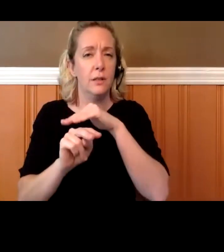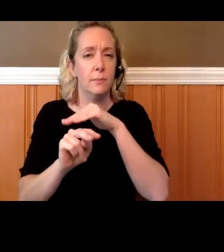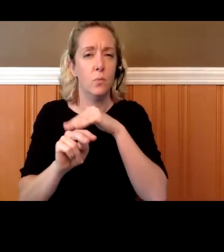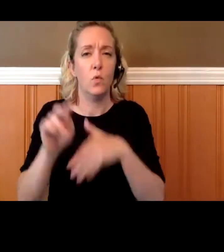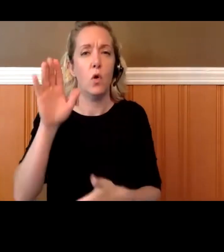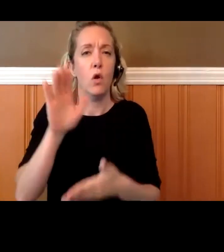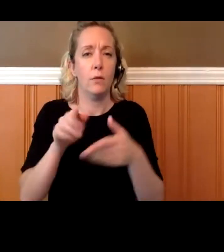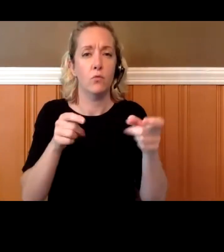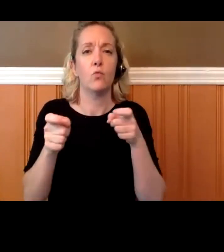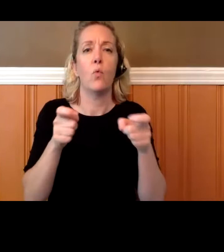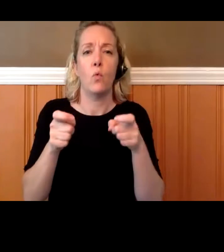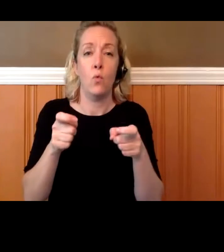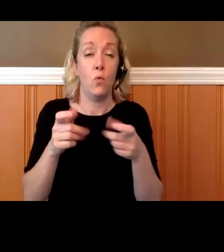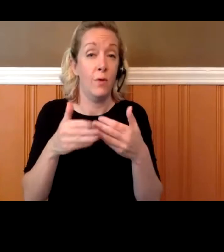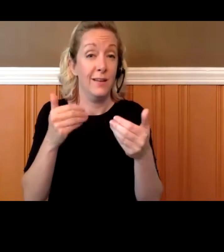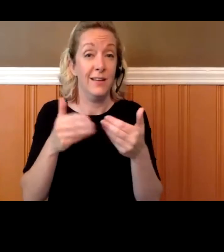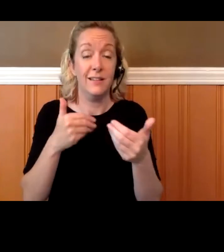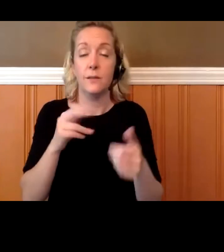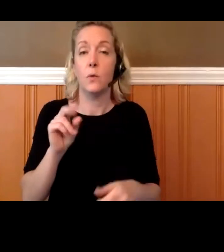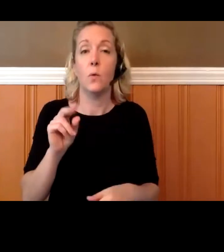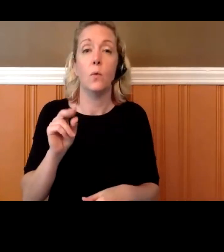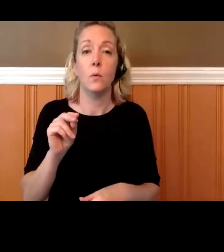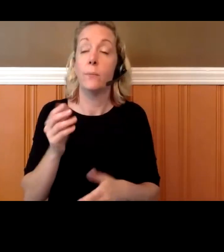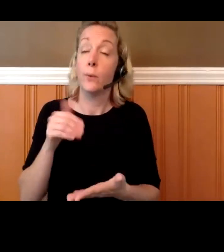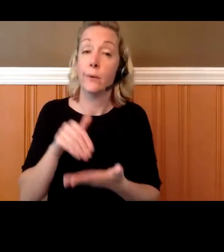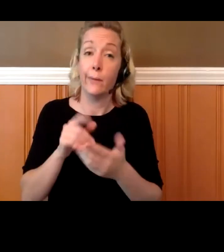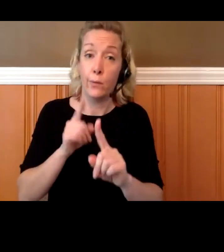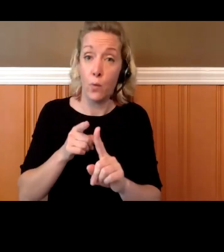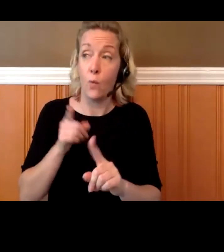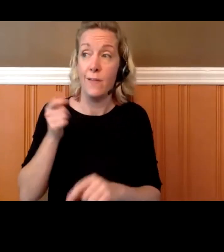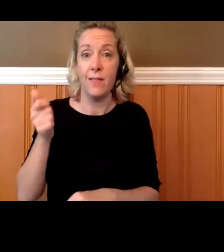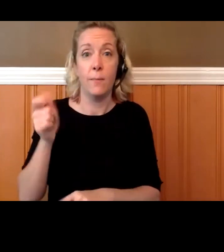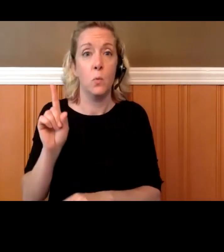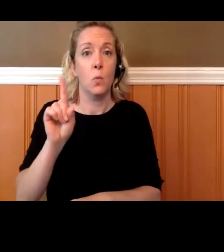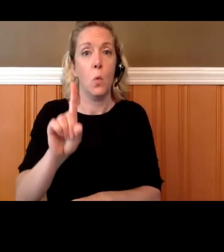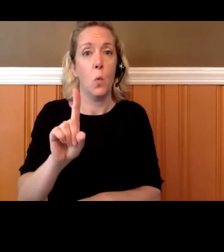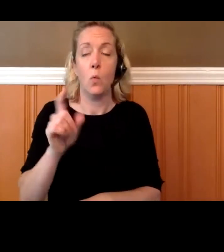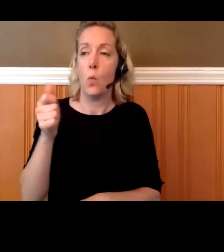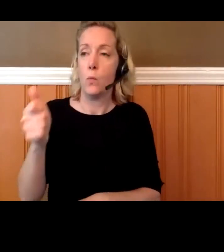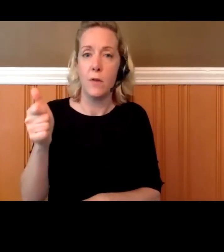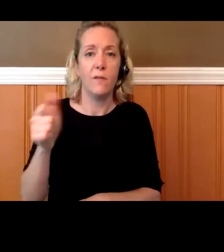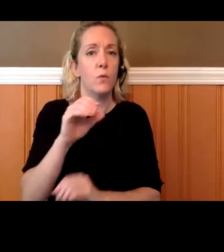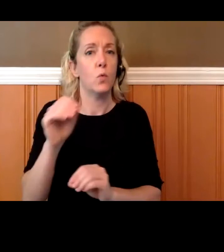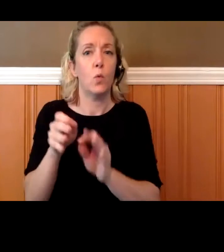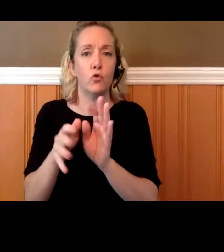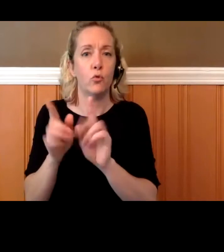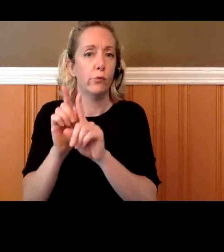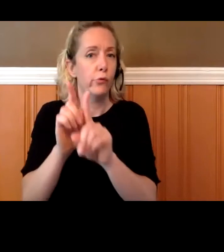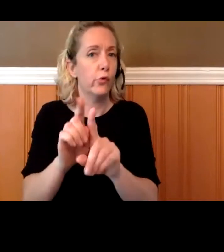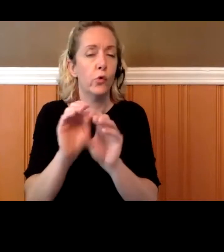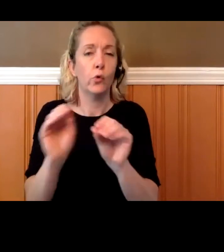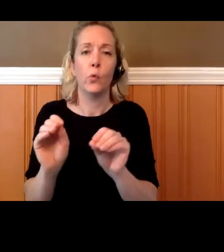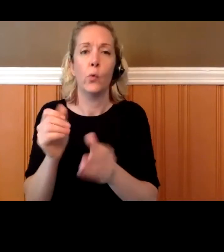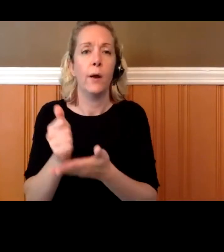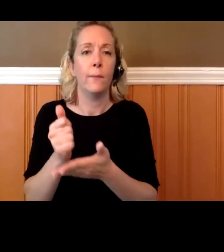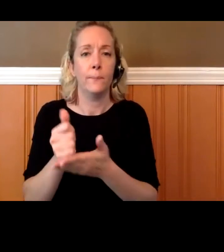or to. Well, that's the whole idea. They're learning to go by themselves with no interpreter. Yeah. So, right. So yeah. that would make it